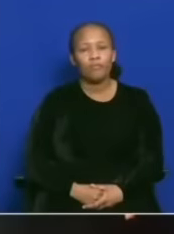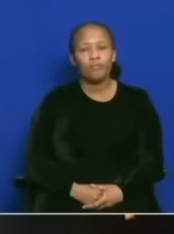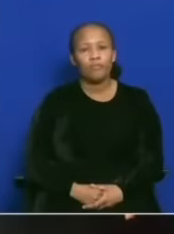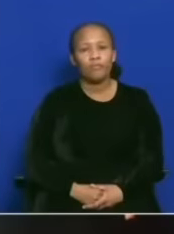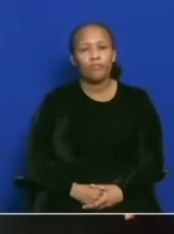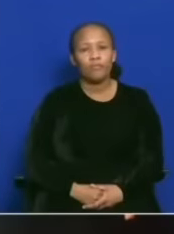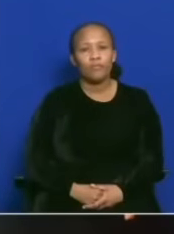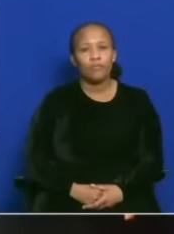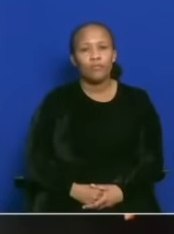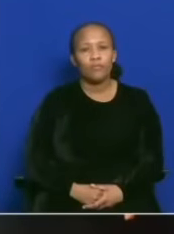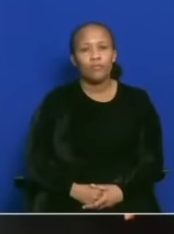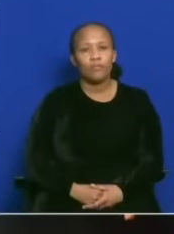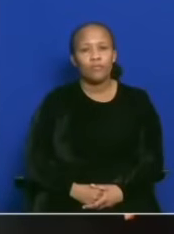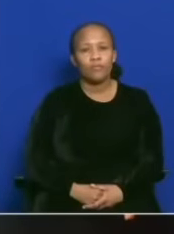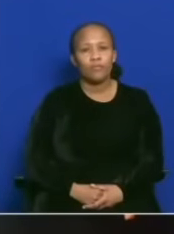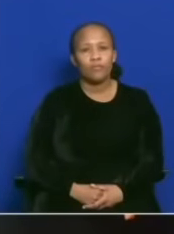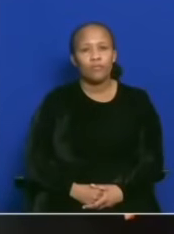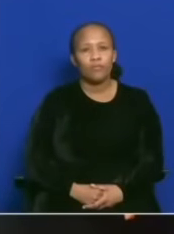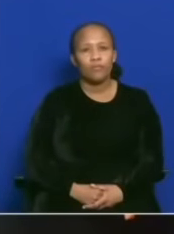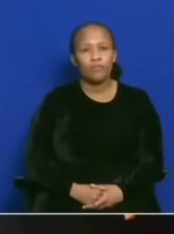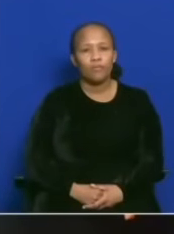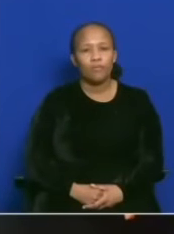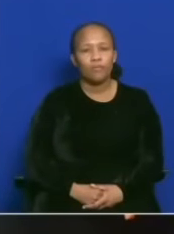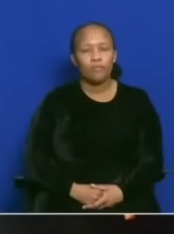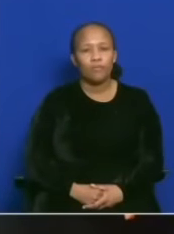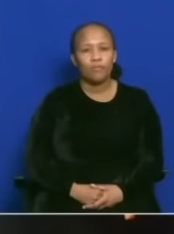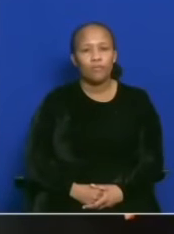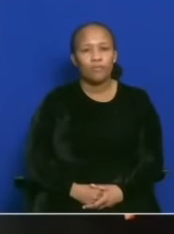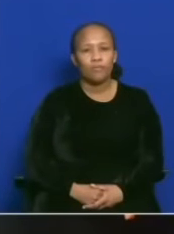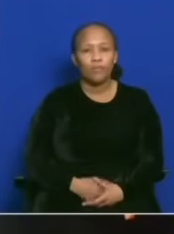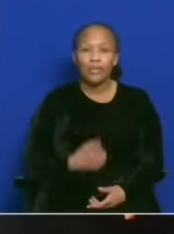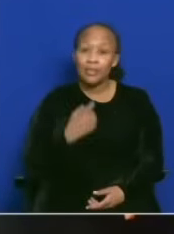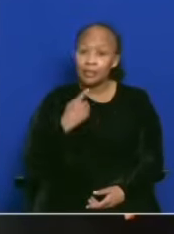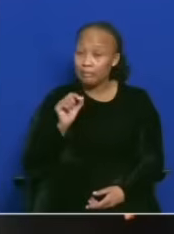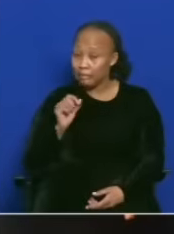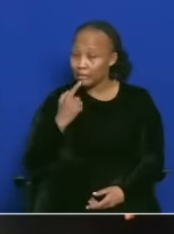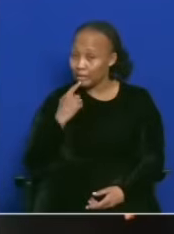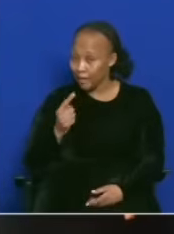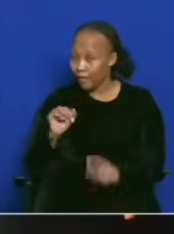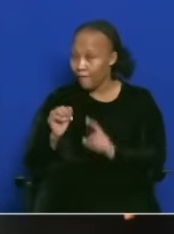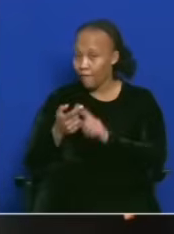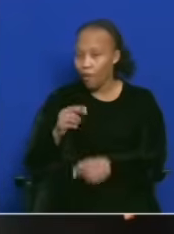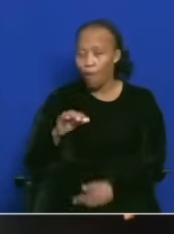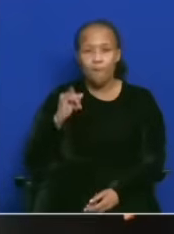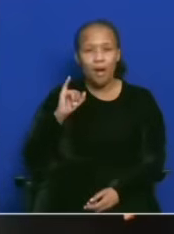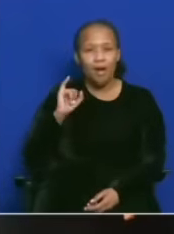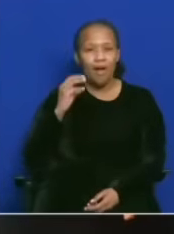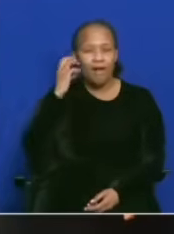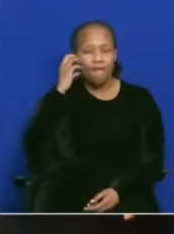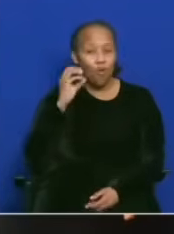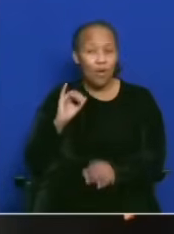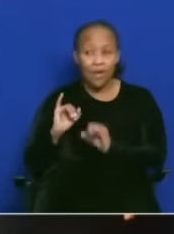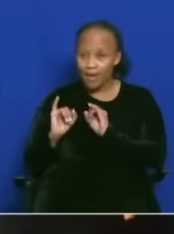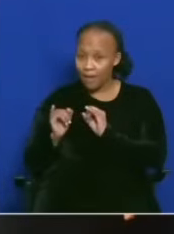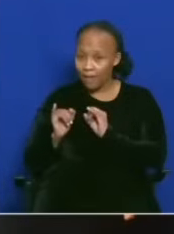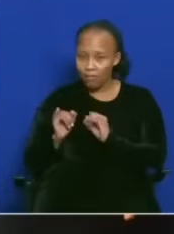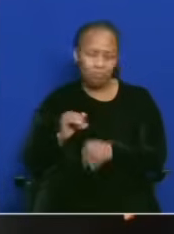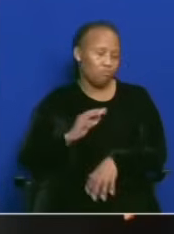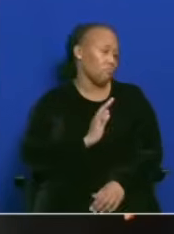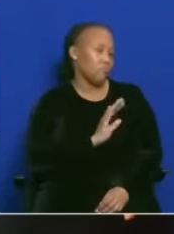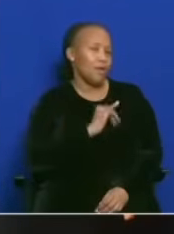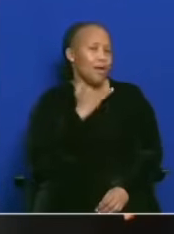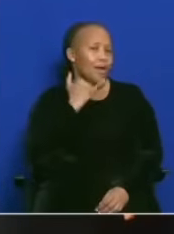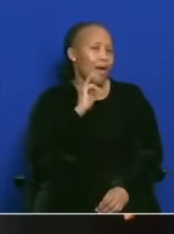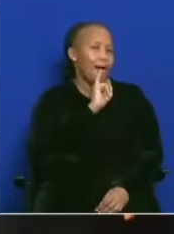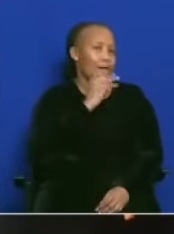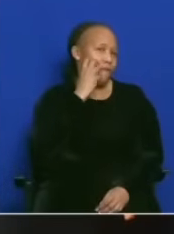And that, And you say this is from the iPhone 11, this format? the iPhone 8, Okay.